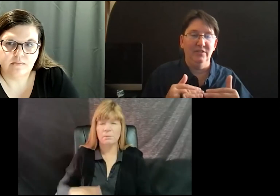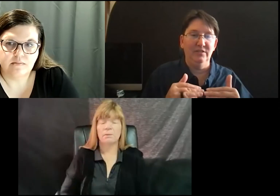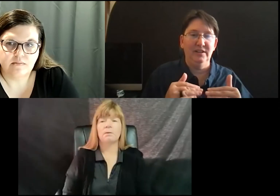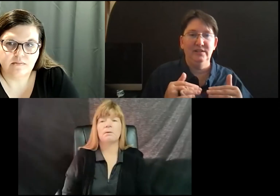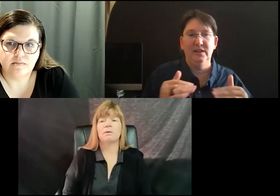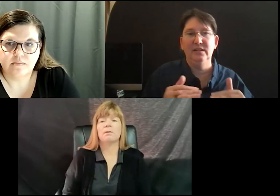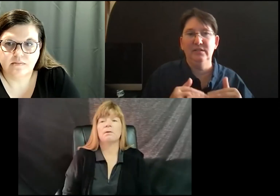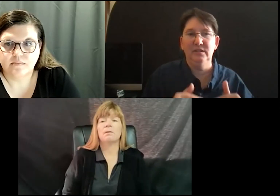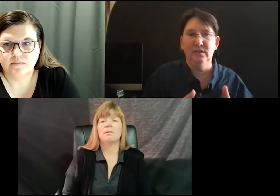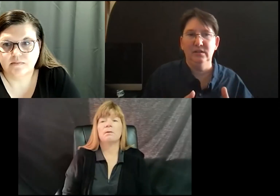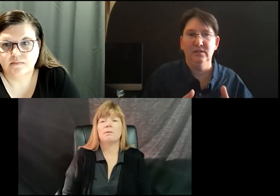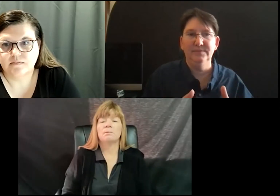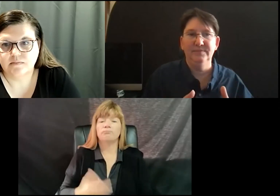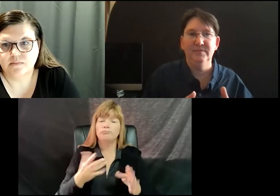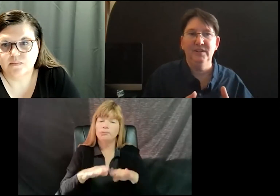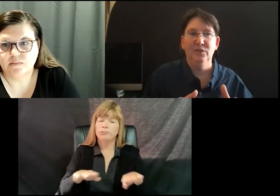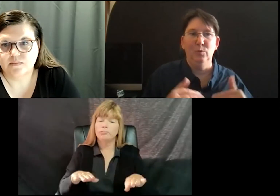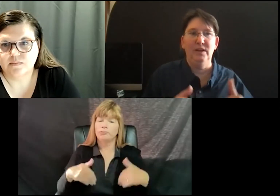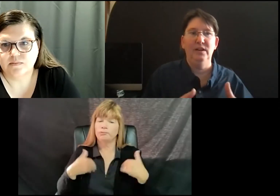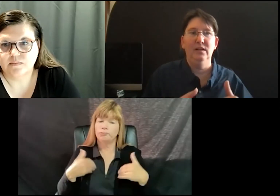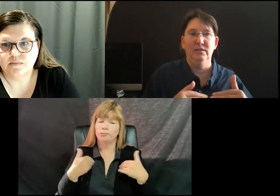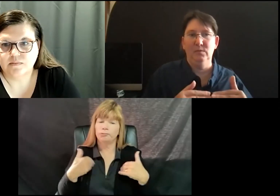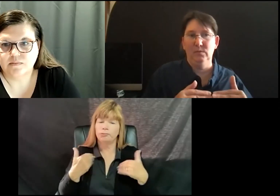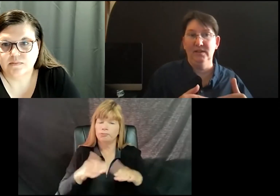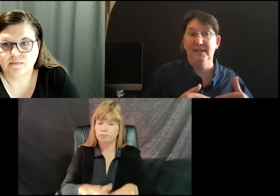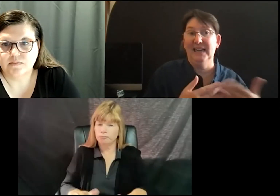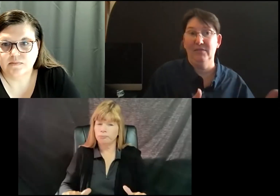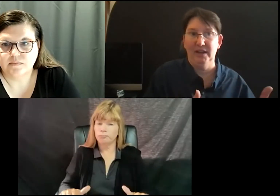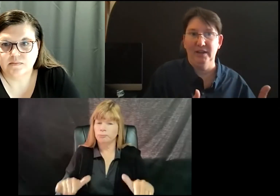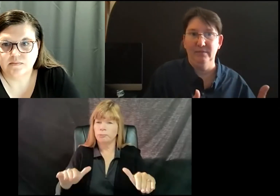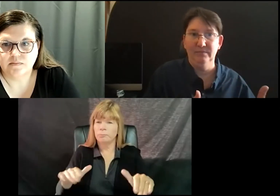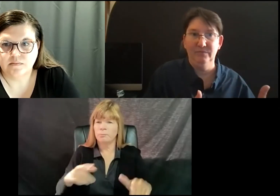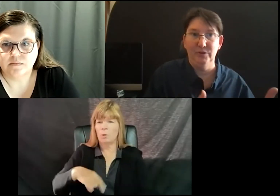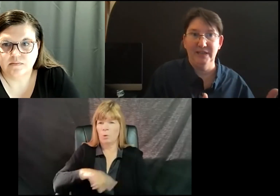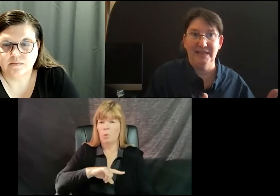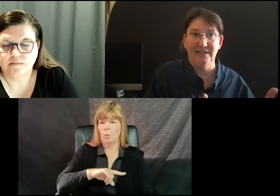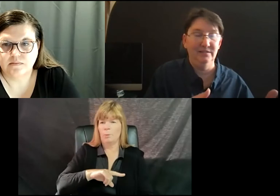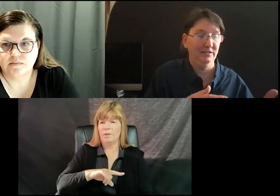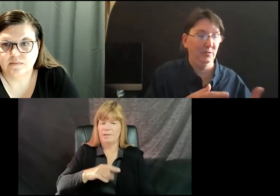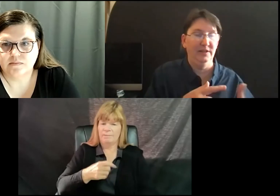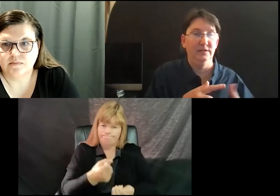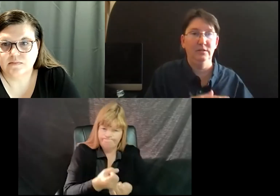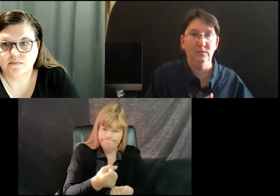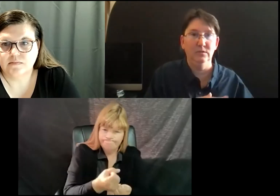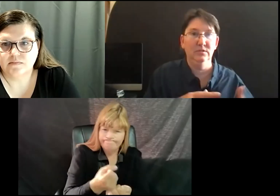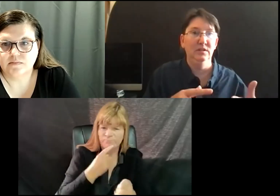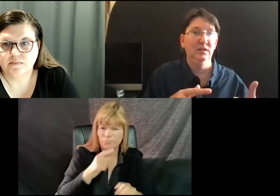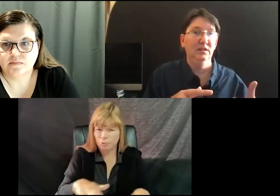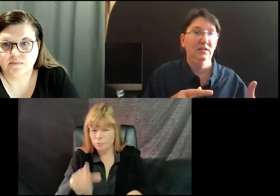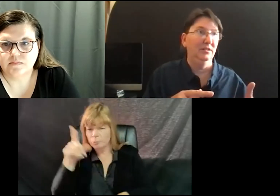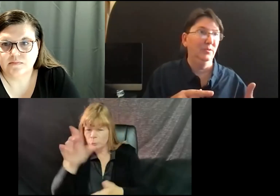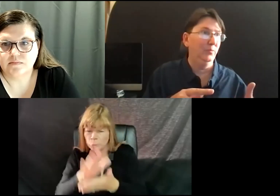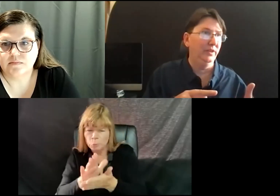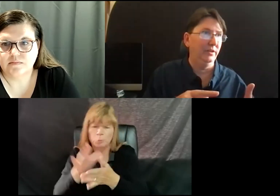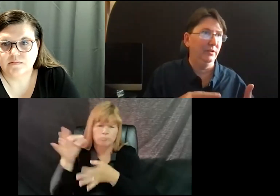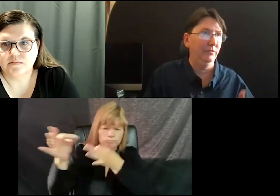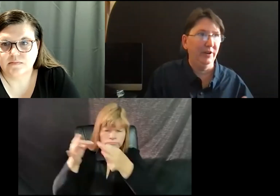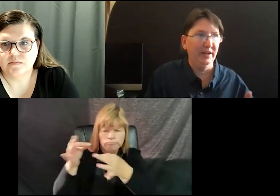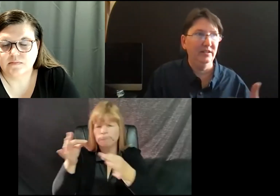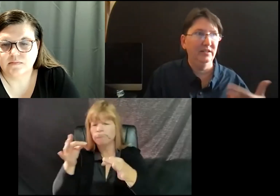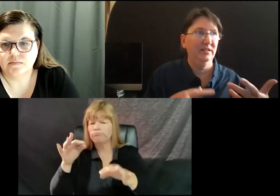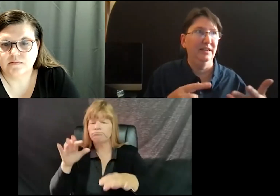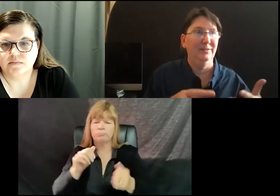when our kids are younger, we are the ones that advocate for the kids, in school, with